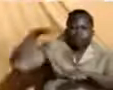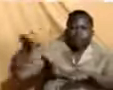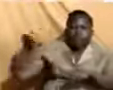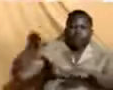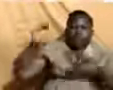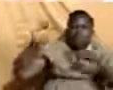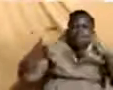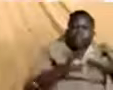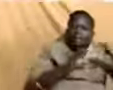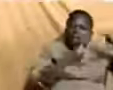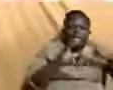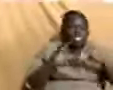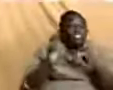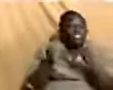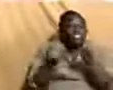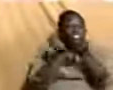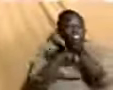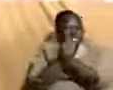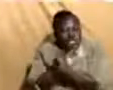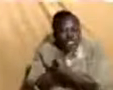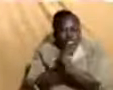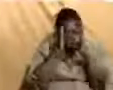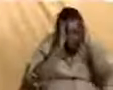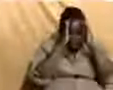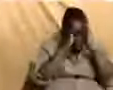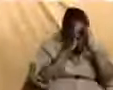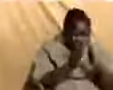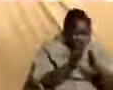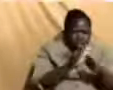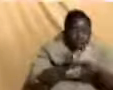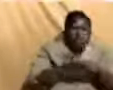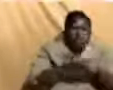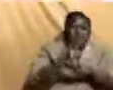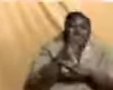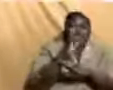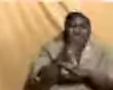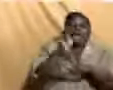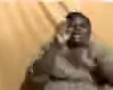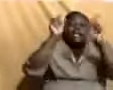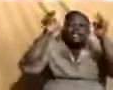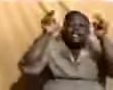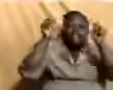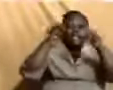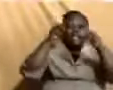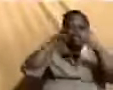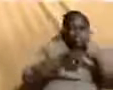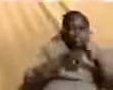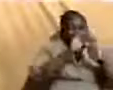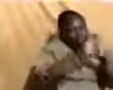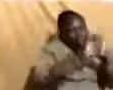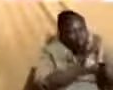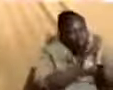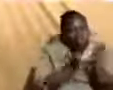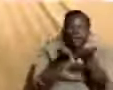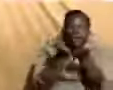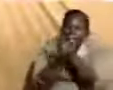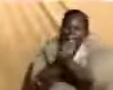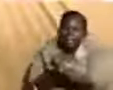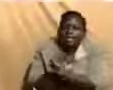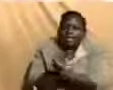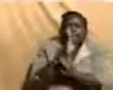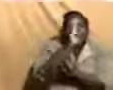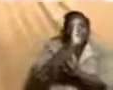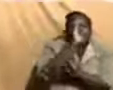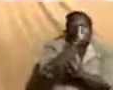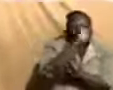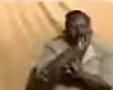constitutional change matters, they restrict themselves to one issue in a constitutional amendment bill. And the same applies to